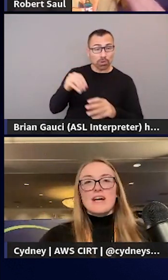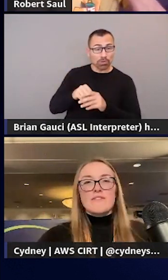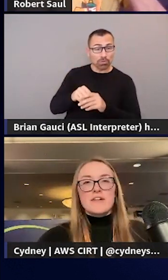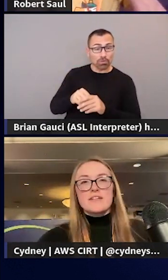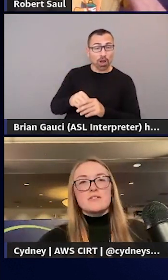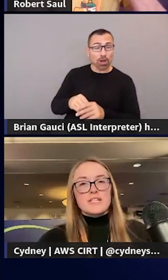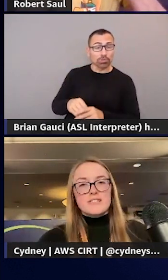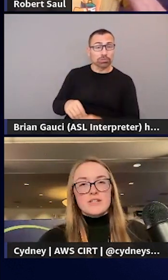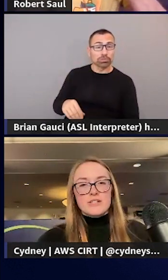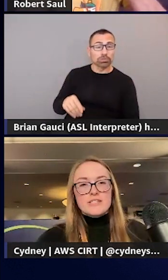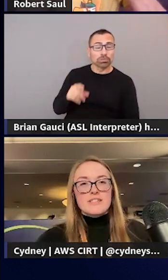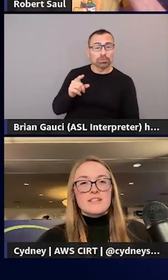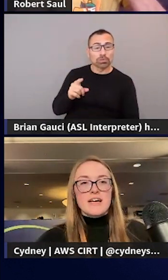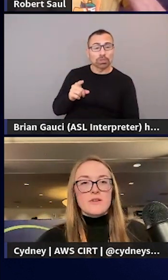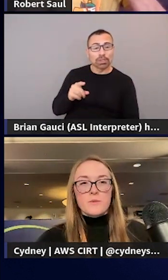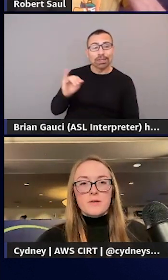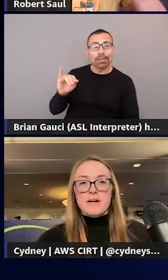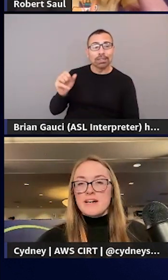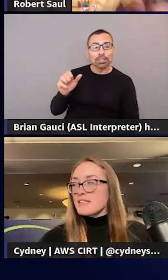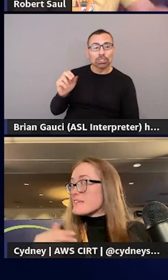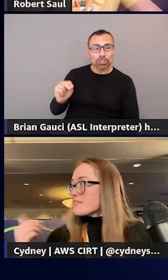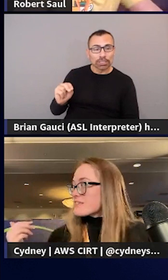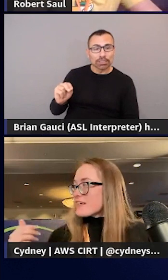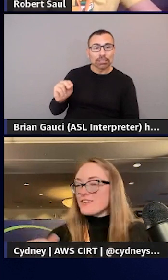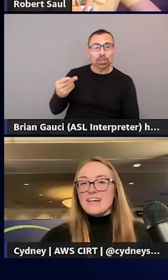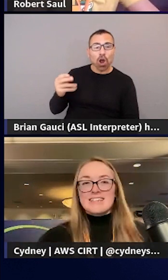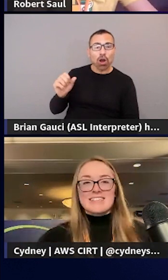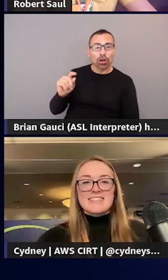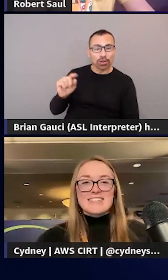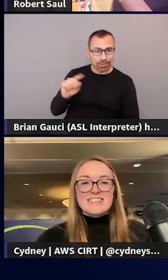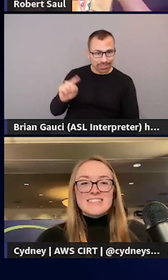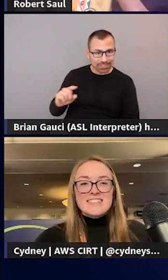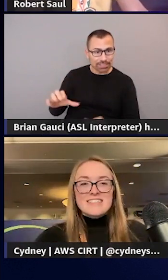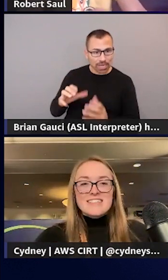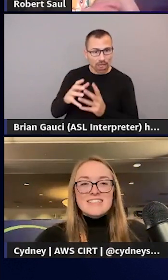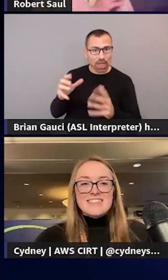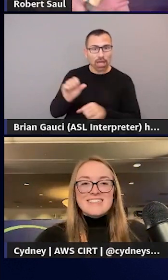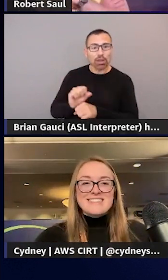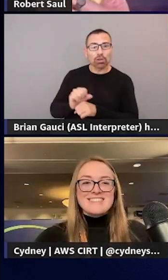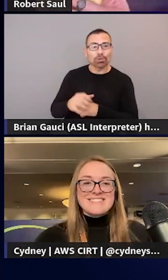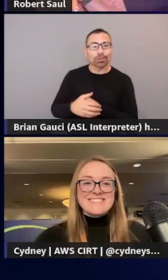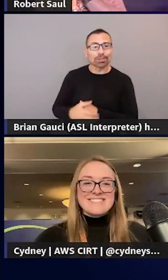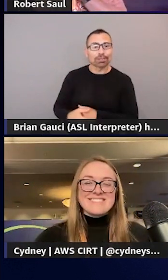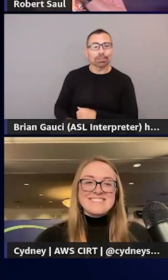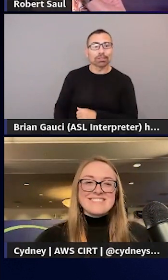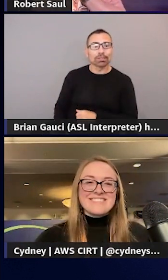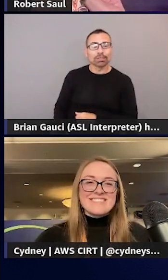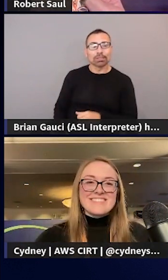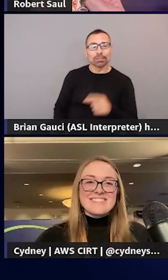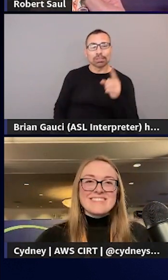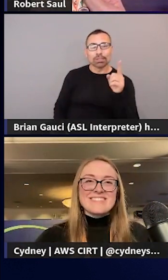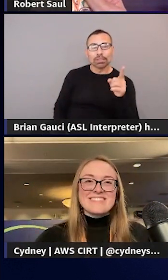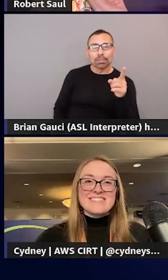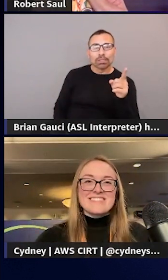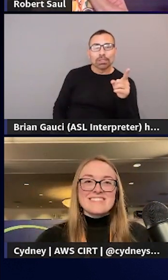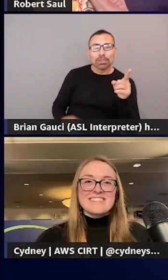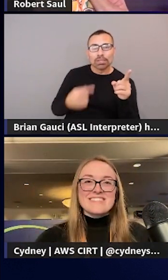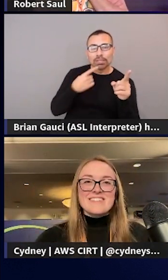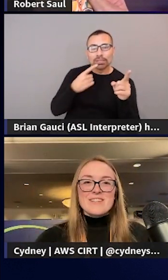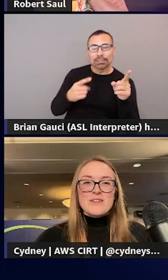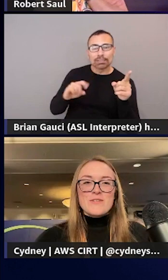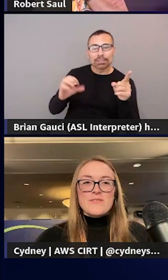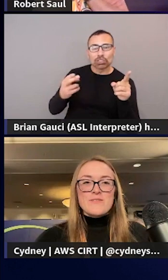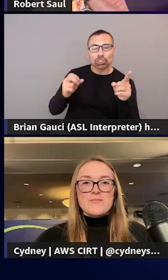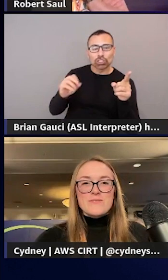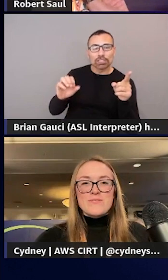mistaken, our very own Jason Hurst did a lot of the work behind it. Is that correct? Chief Cat owned this, drove it, brought it all